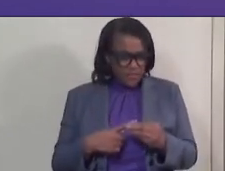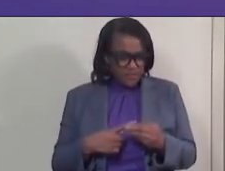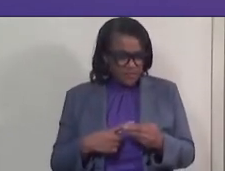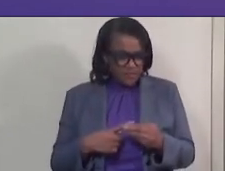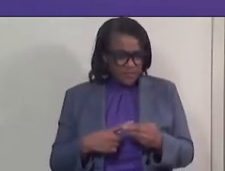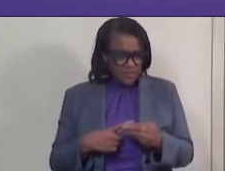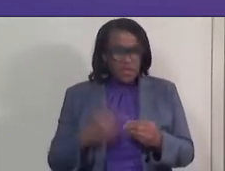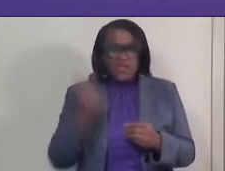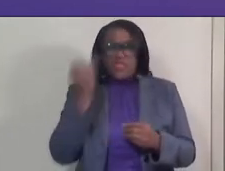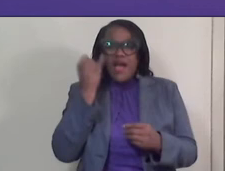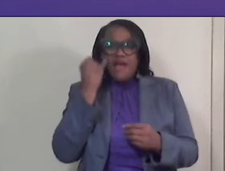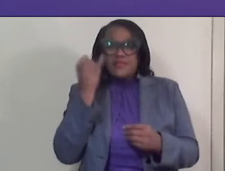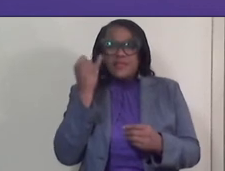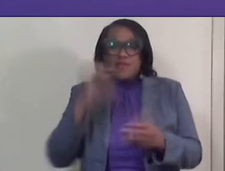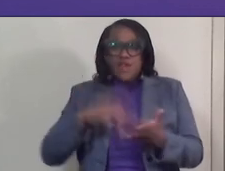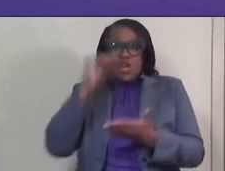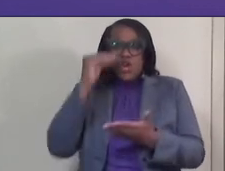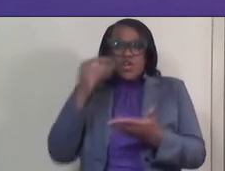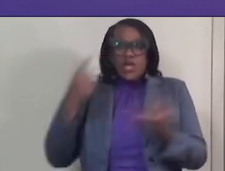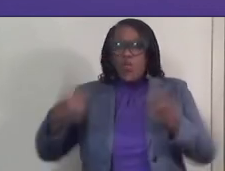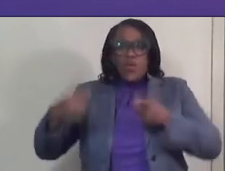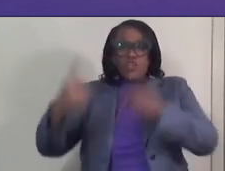the idea of learning about what's going on